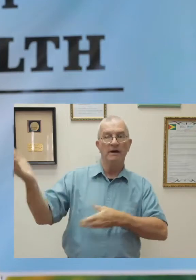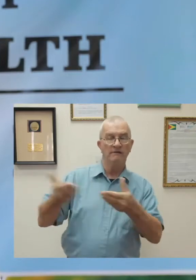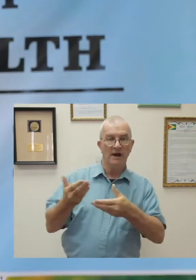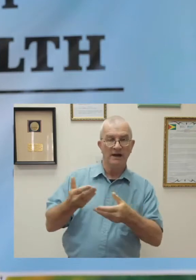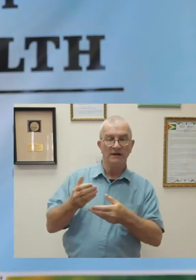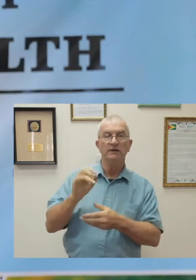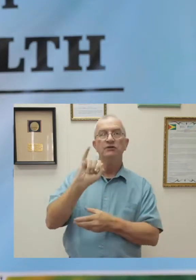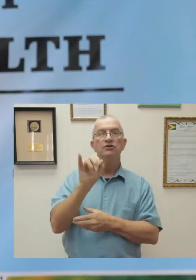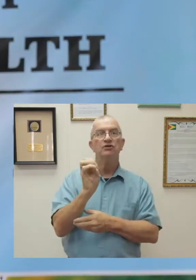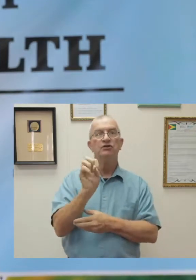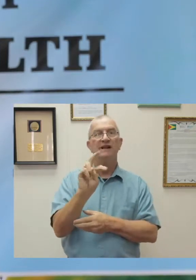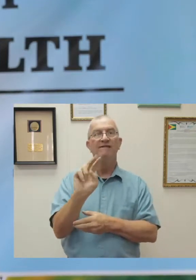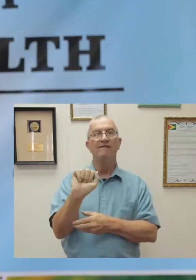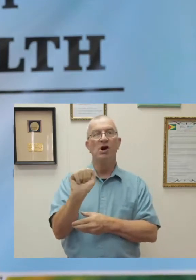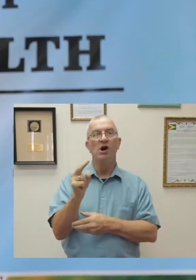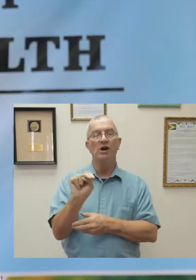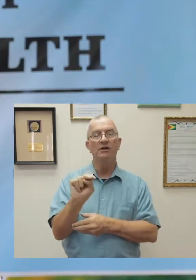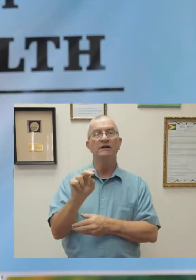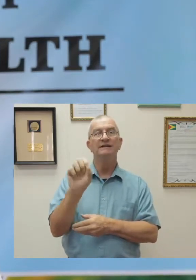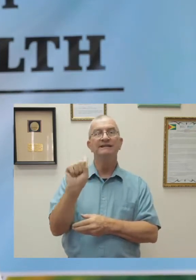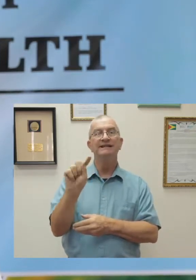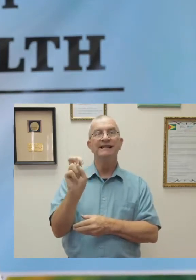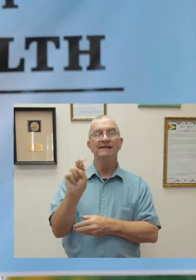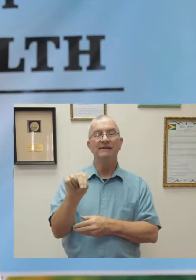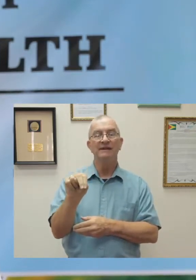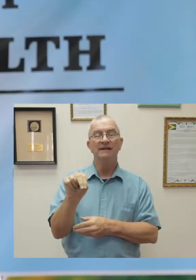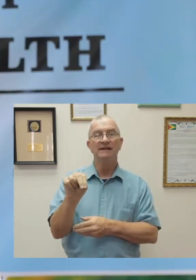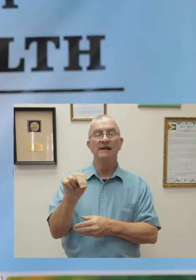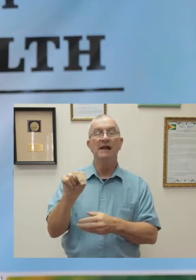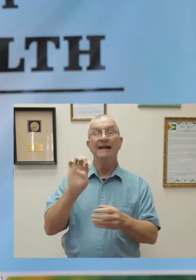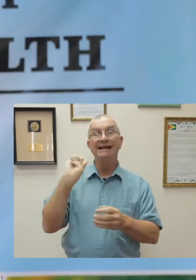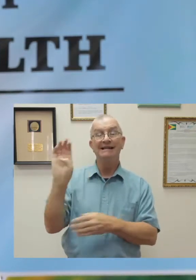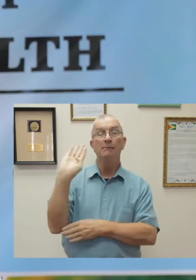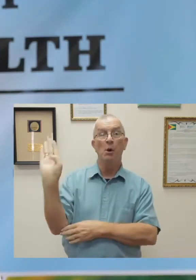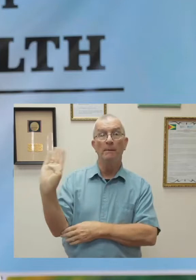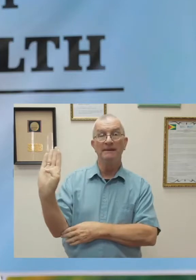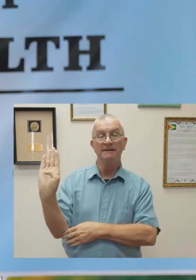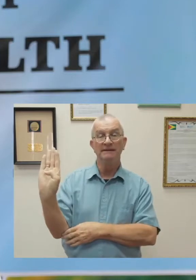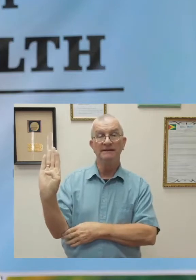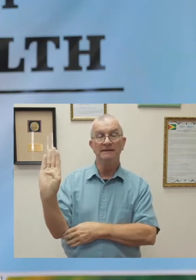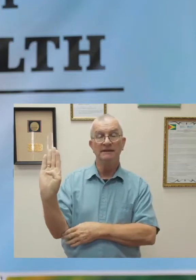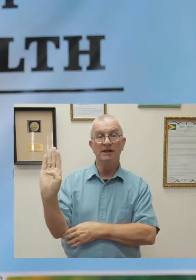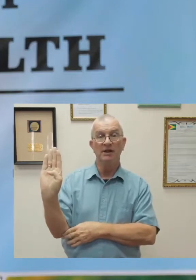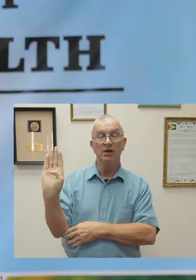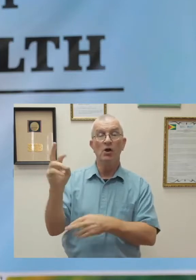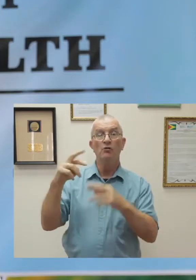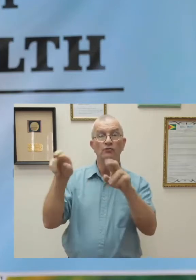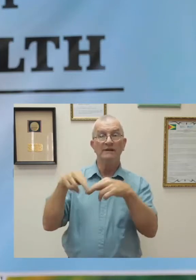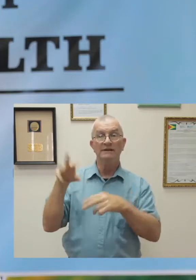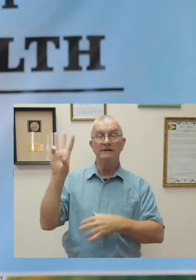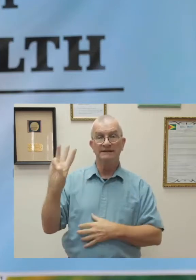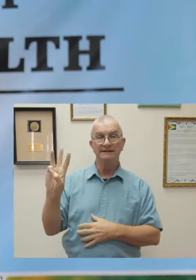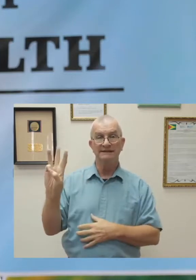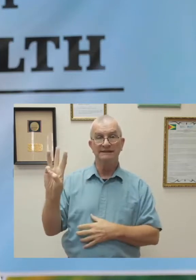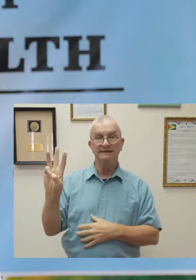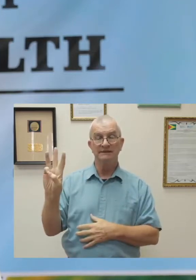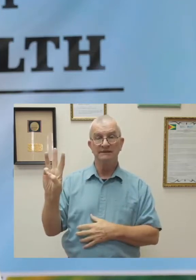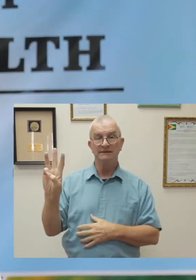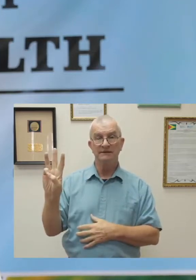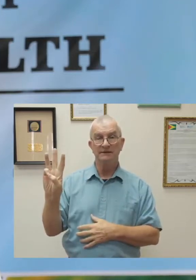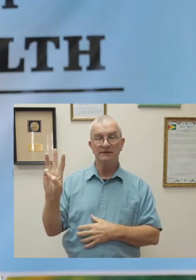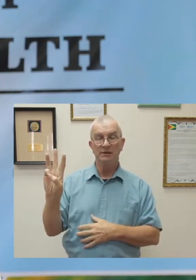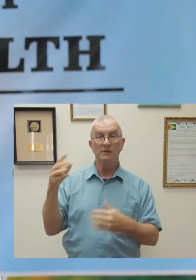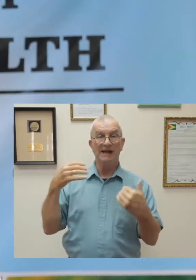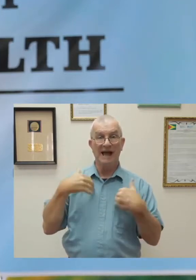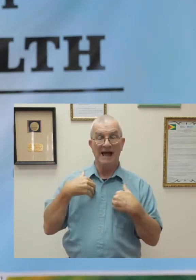Javon Stevens, RHO of East Berbice Quarantine, Region number 6,